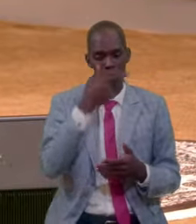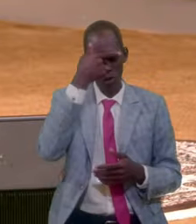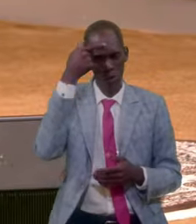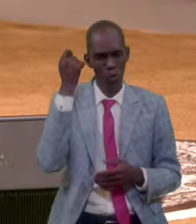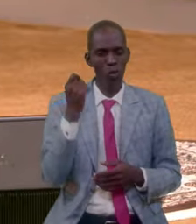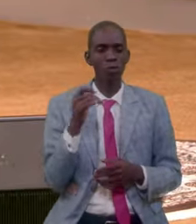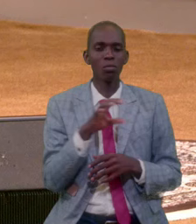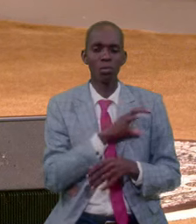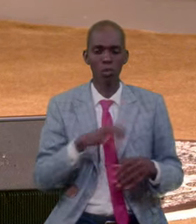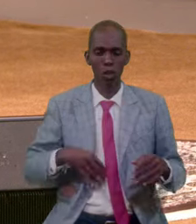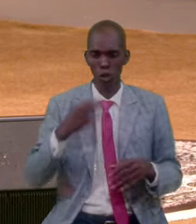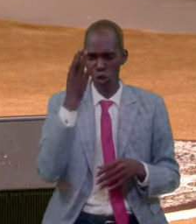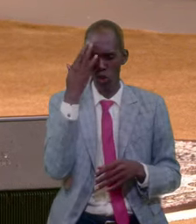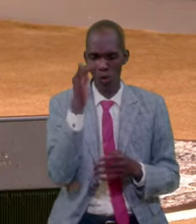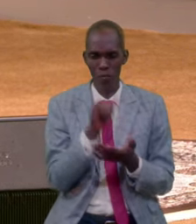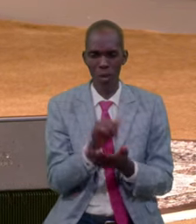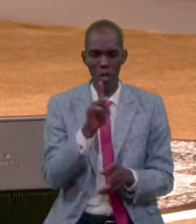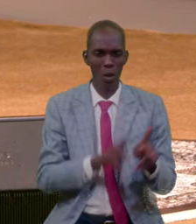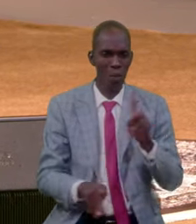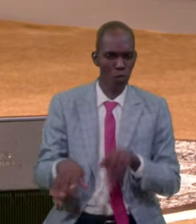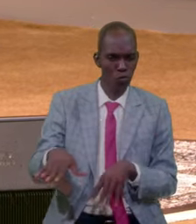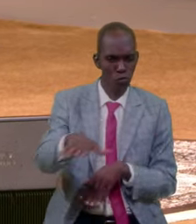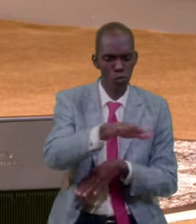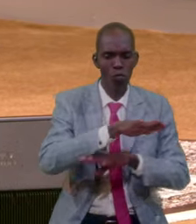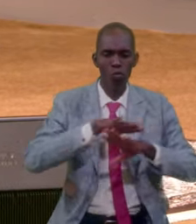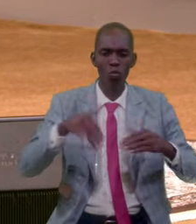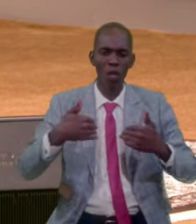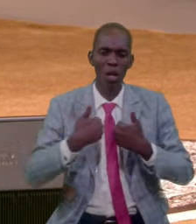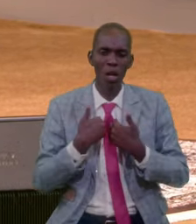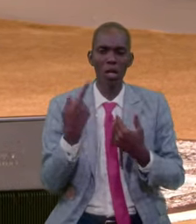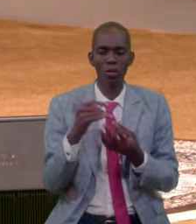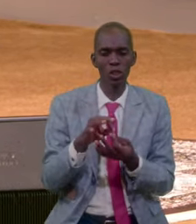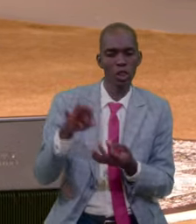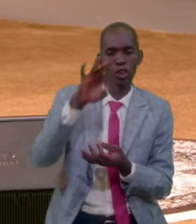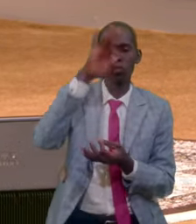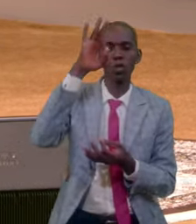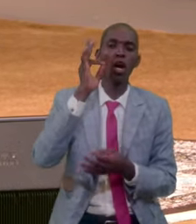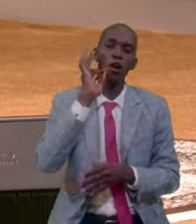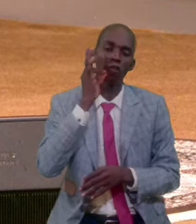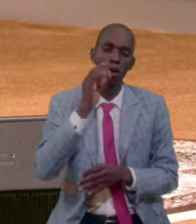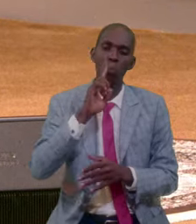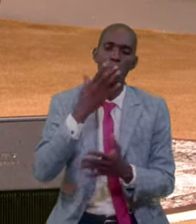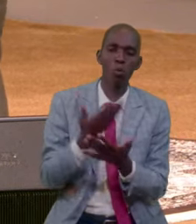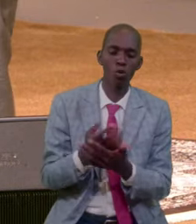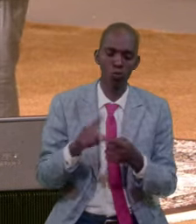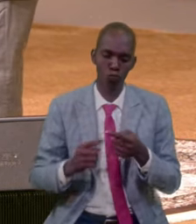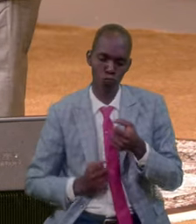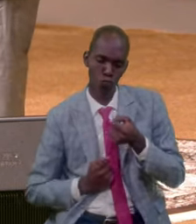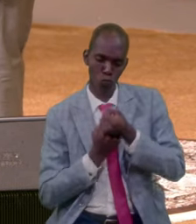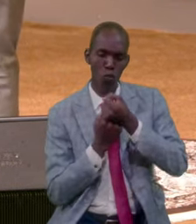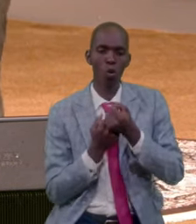not have the spiritual fruit to back up what he claimed as